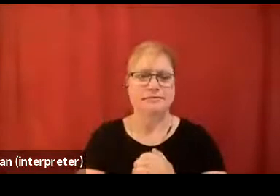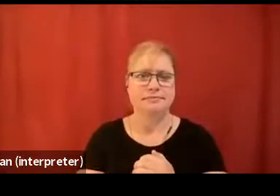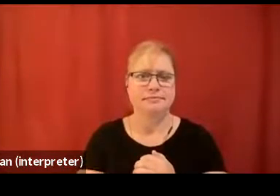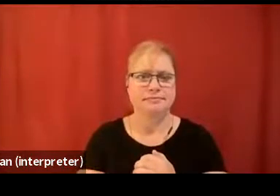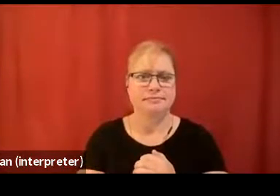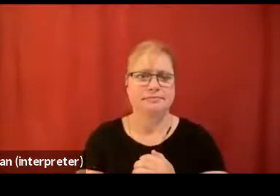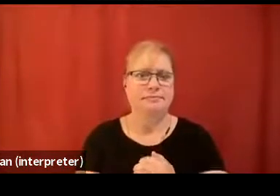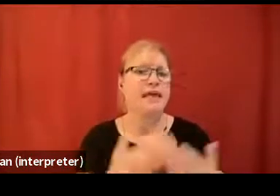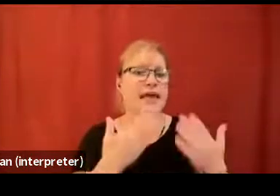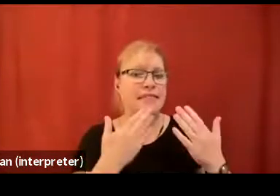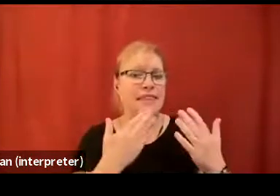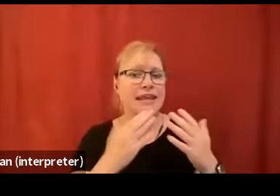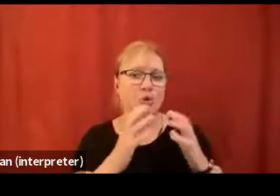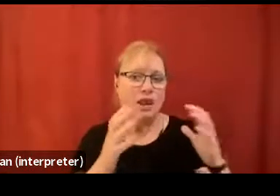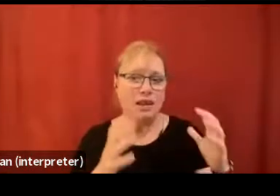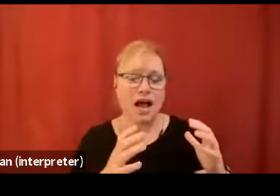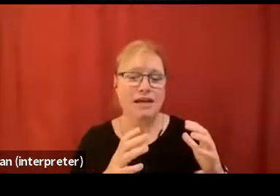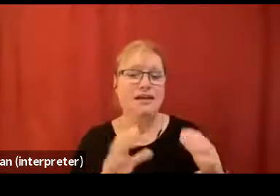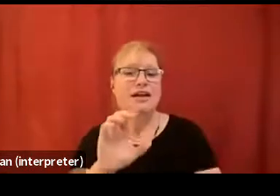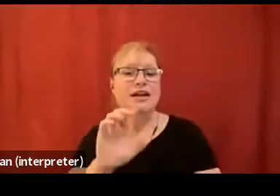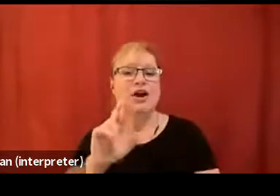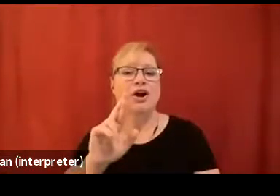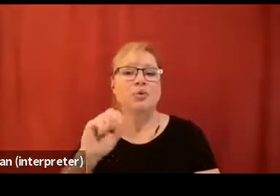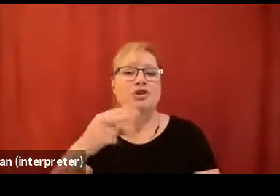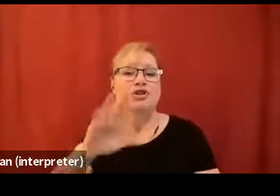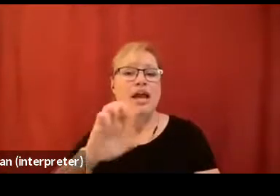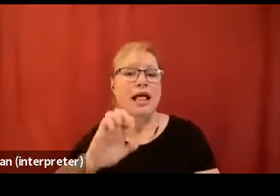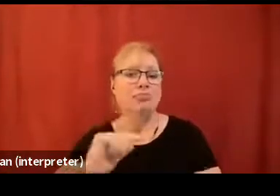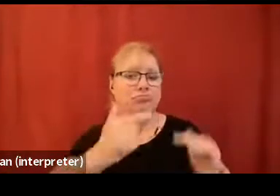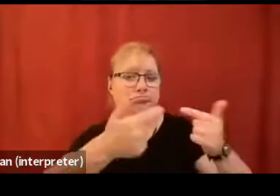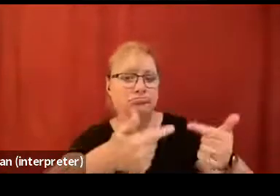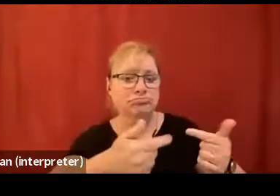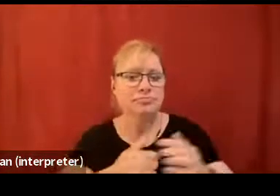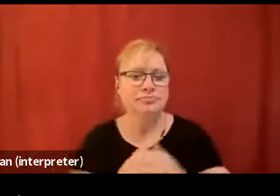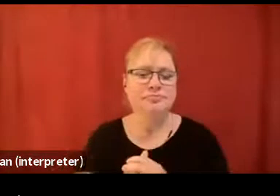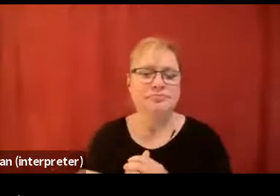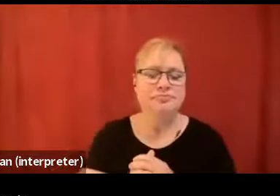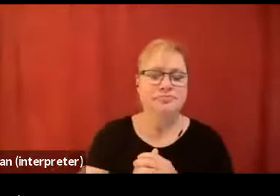Much, Melissa. How about Croshelle? We'll go next to you.